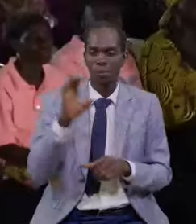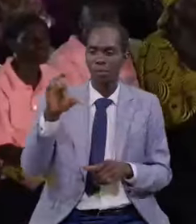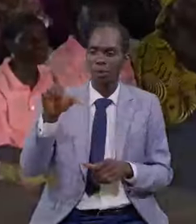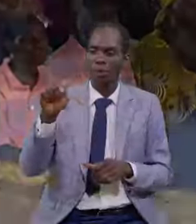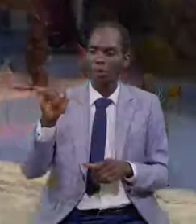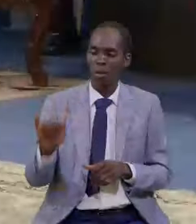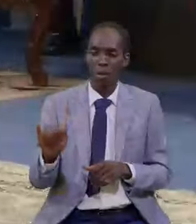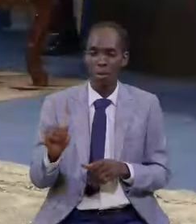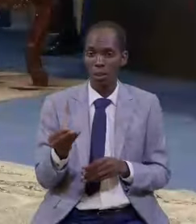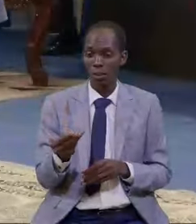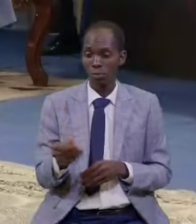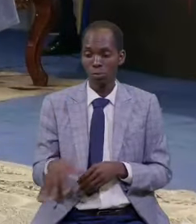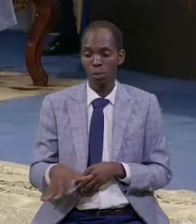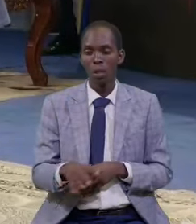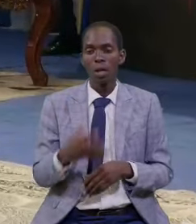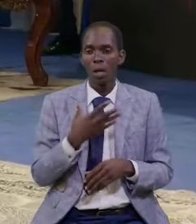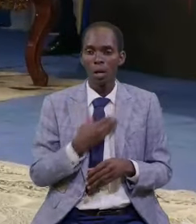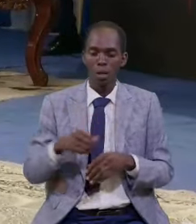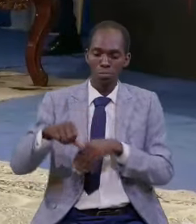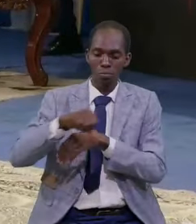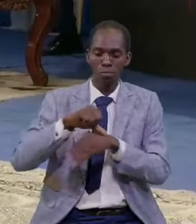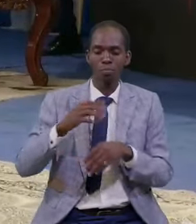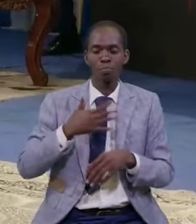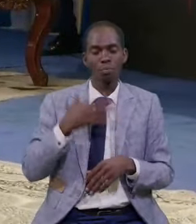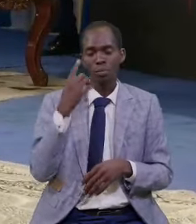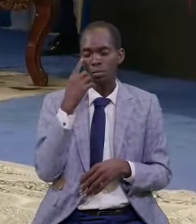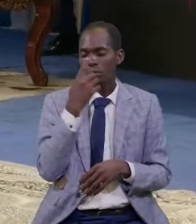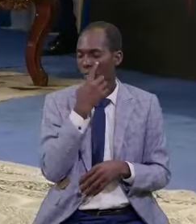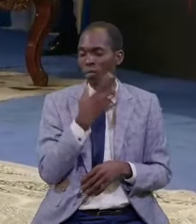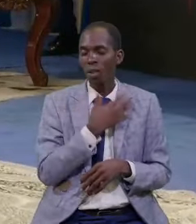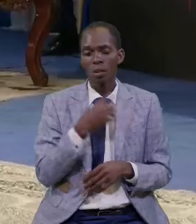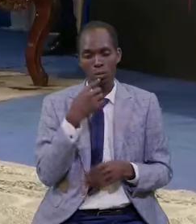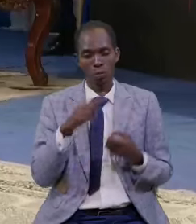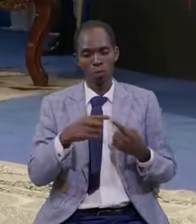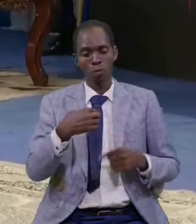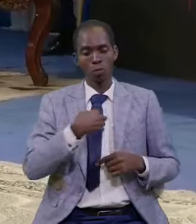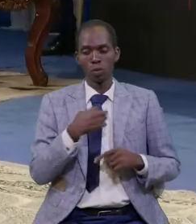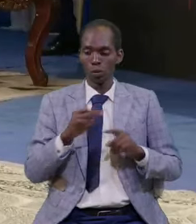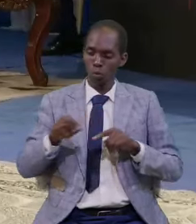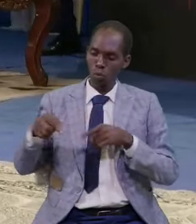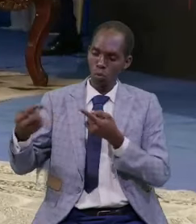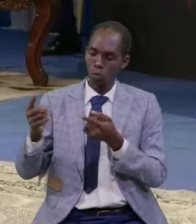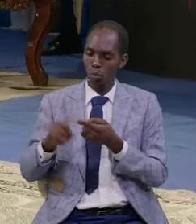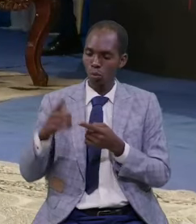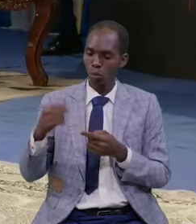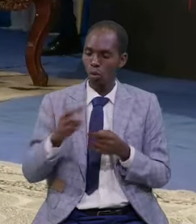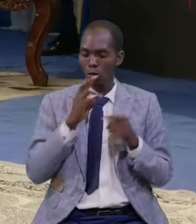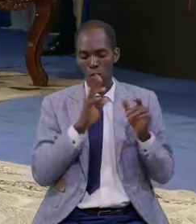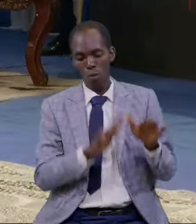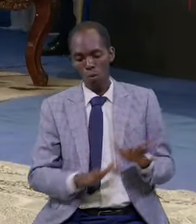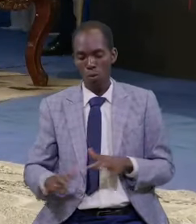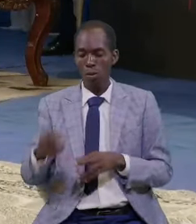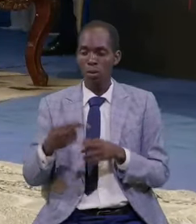mine eyes and said unto me, go to the pool of Siloam